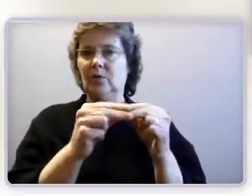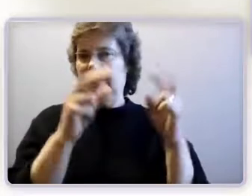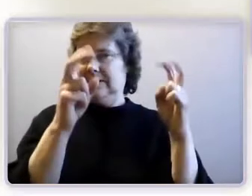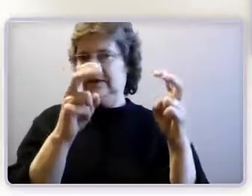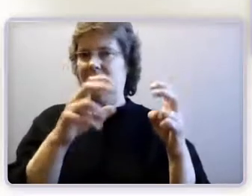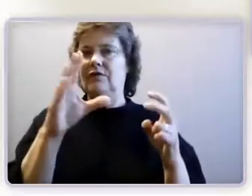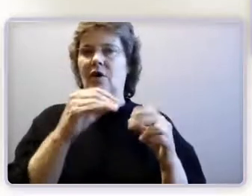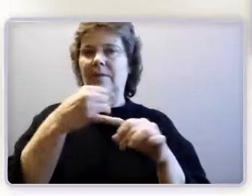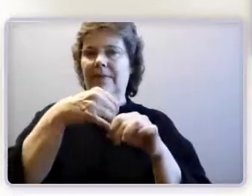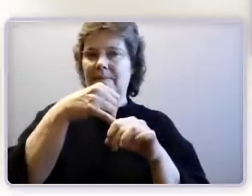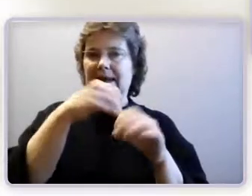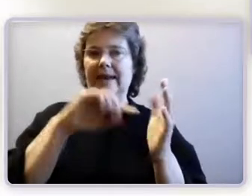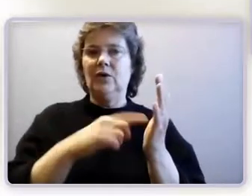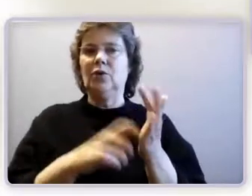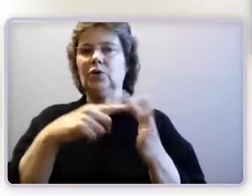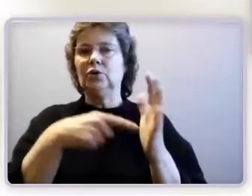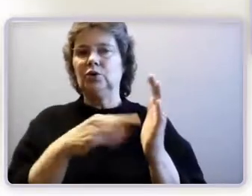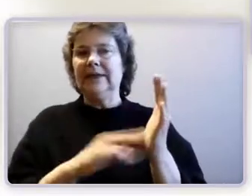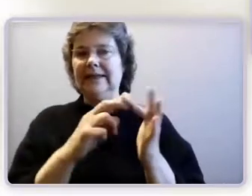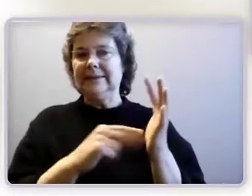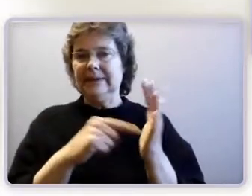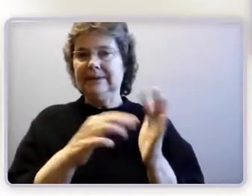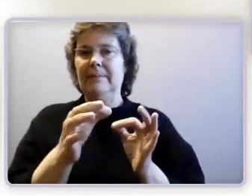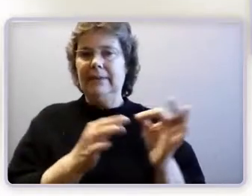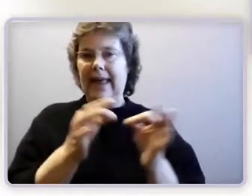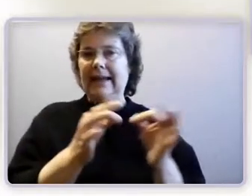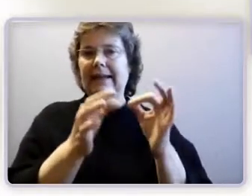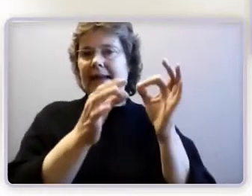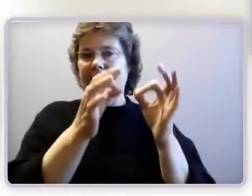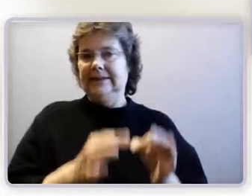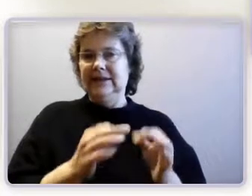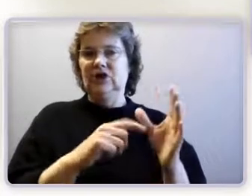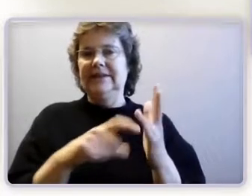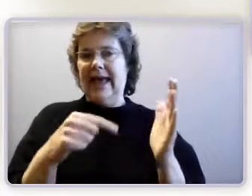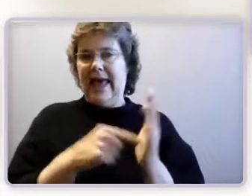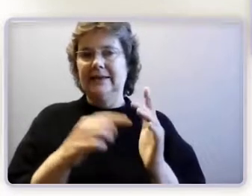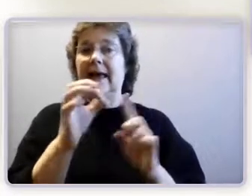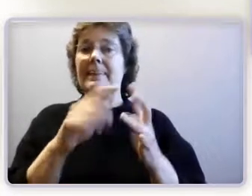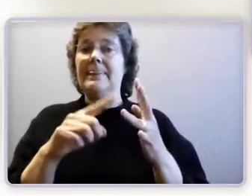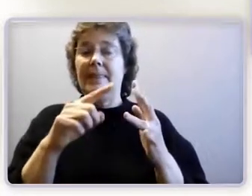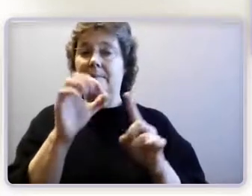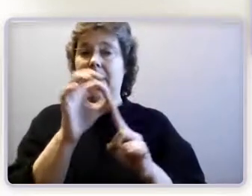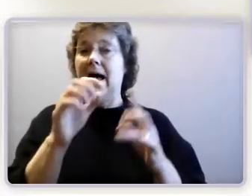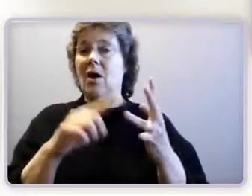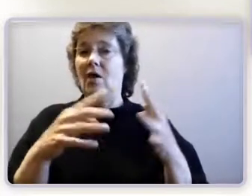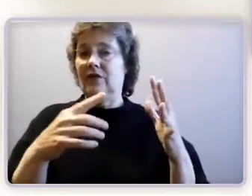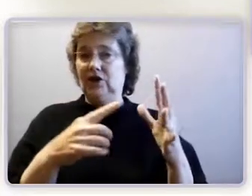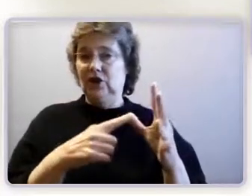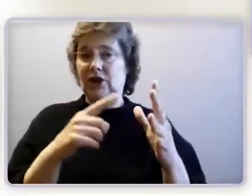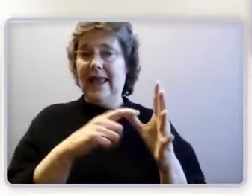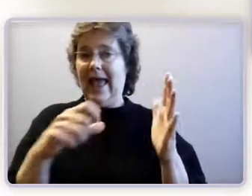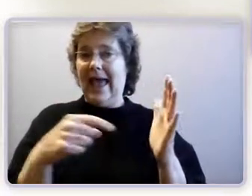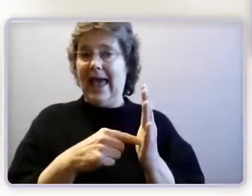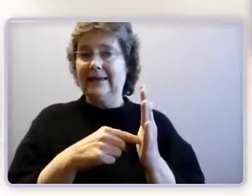Medical Treatment Planning and Decisions Act and the Powers of Attorney Act, so they're all consistent now. But